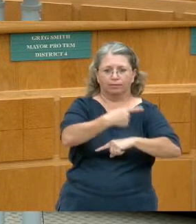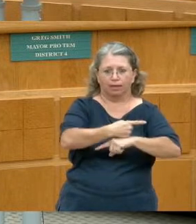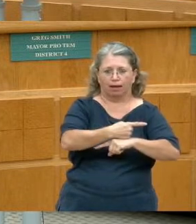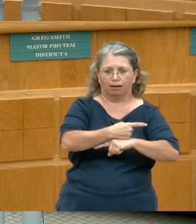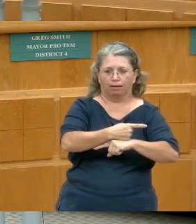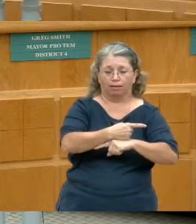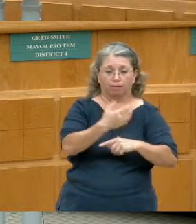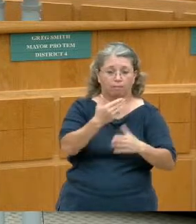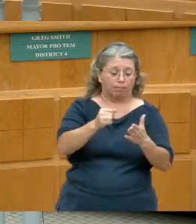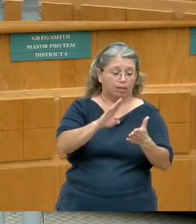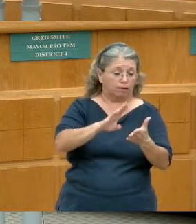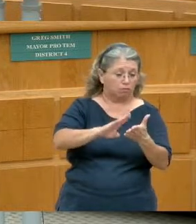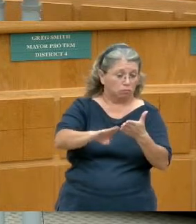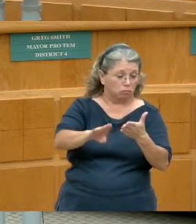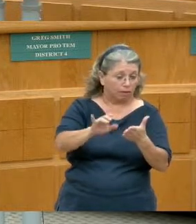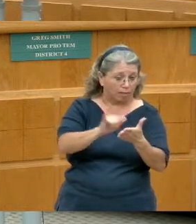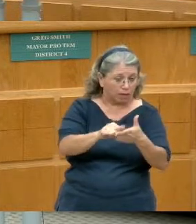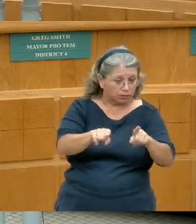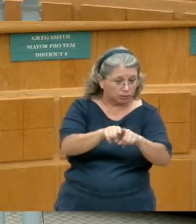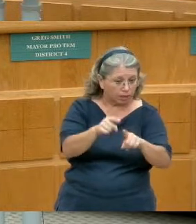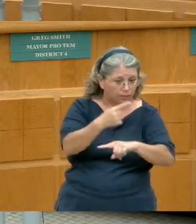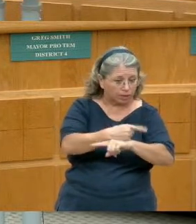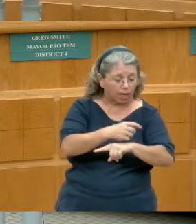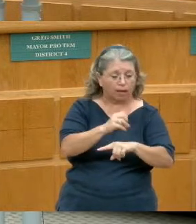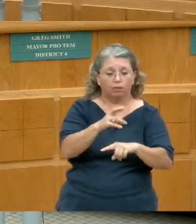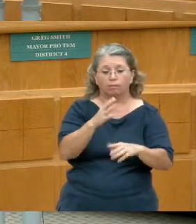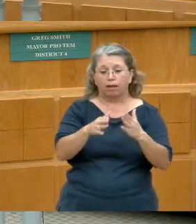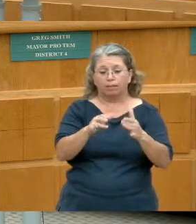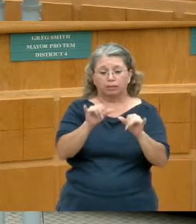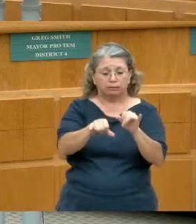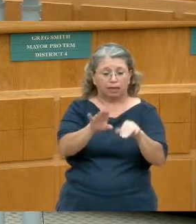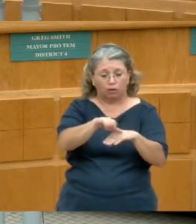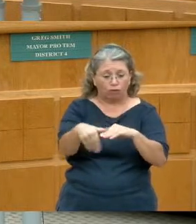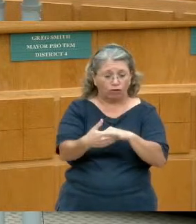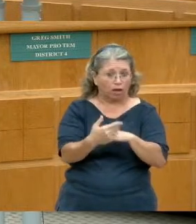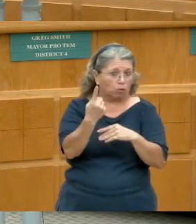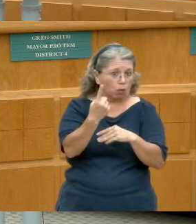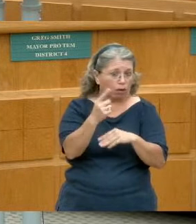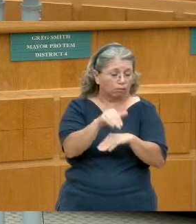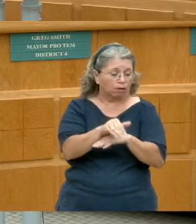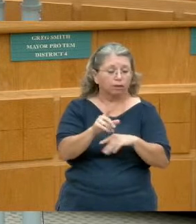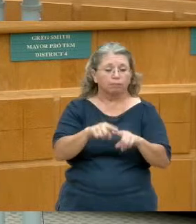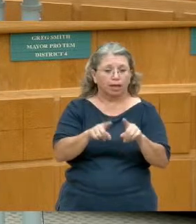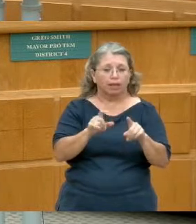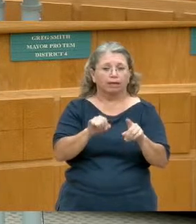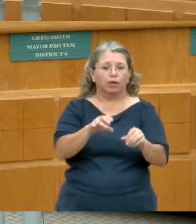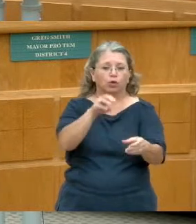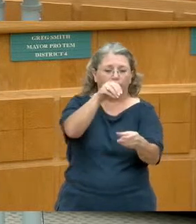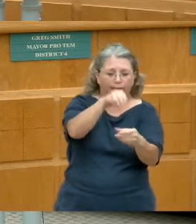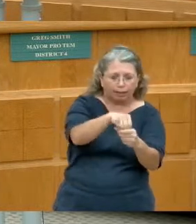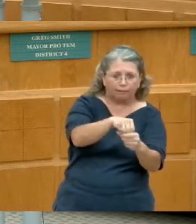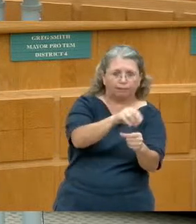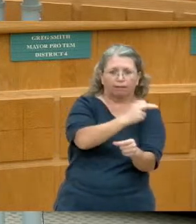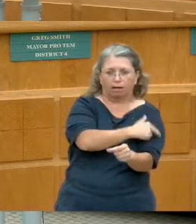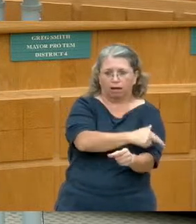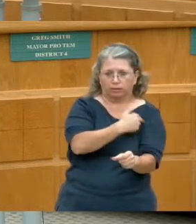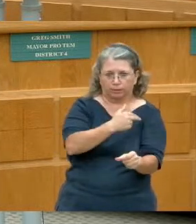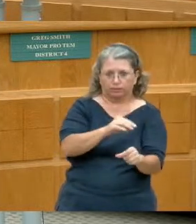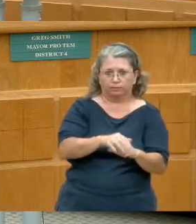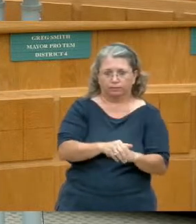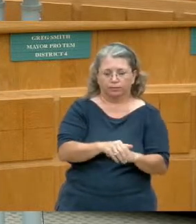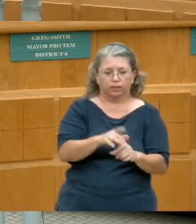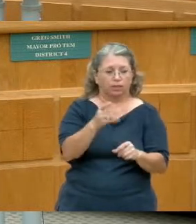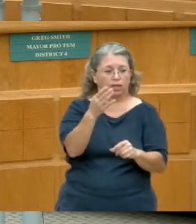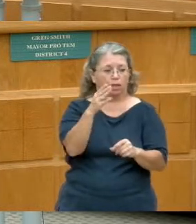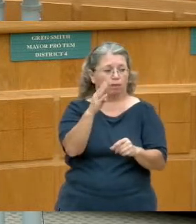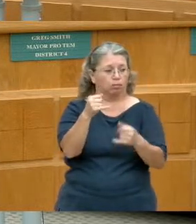may have gone home that same day, or they may have stayed overnight, but they were definitely admitted. And so the blue line is our best